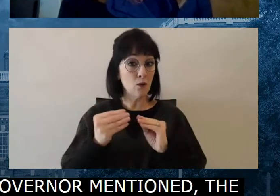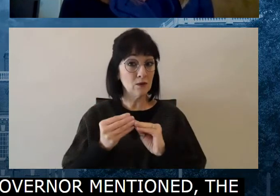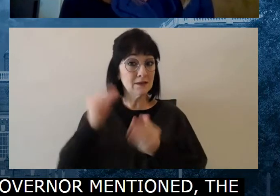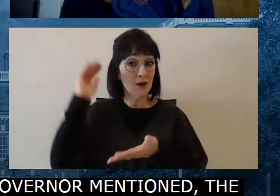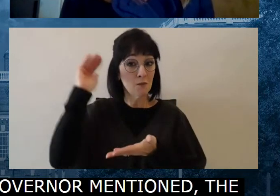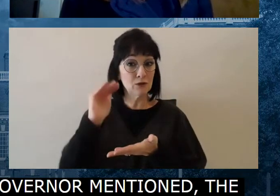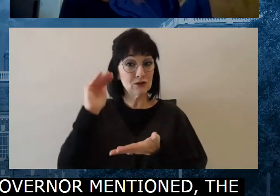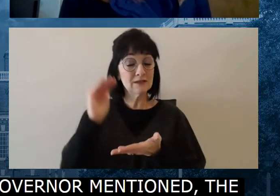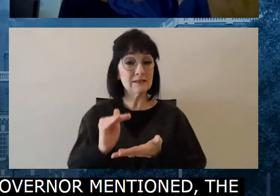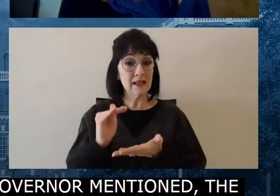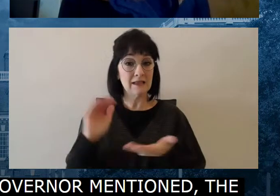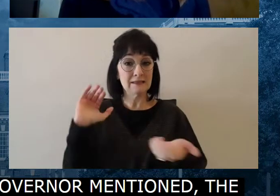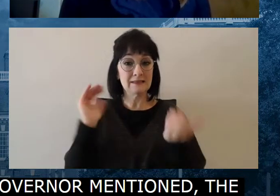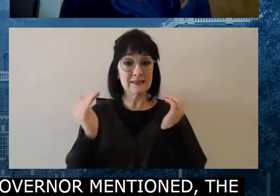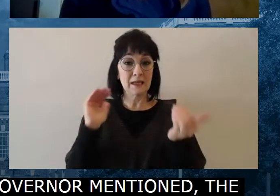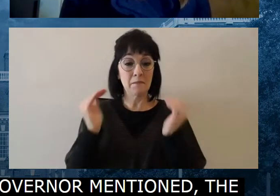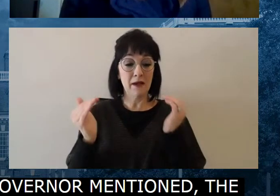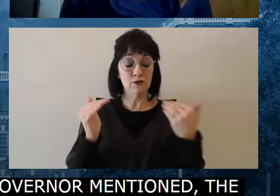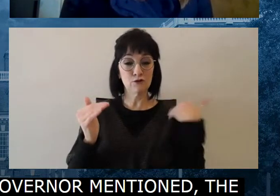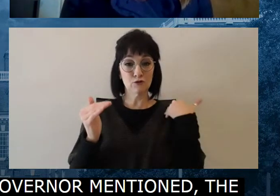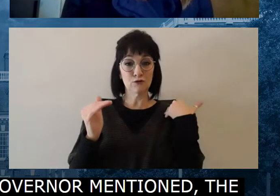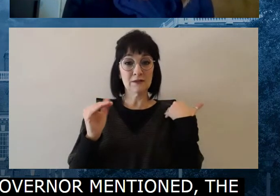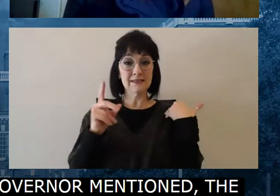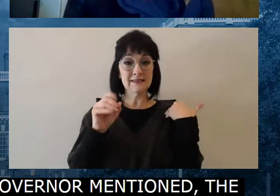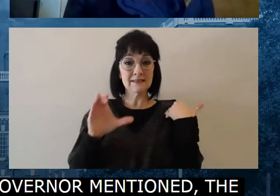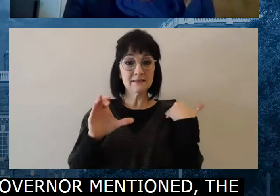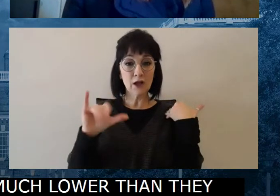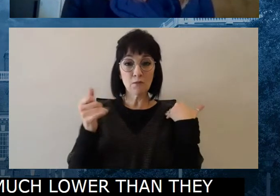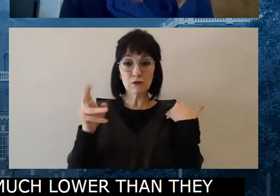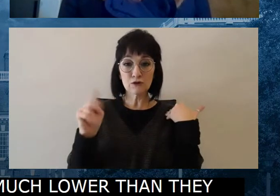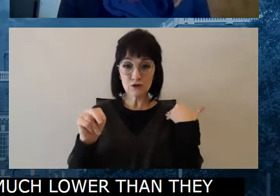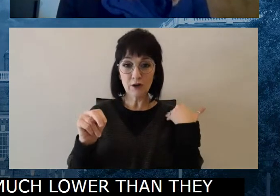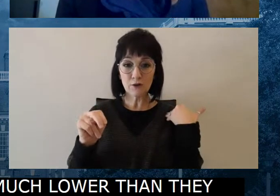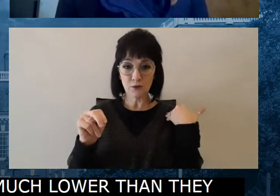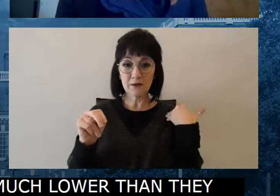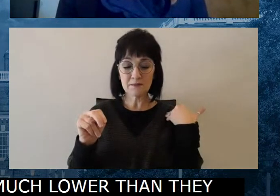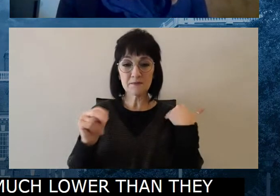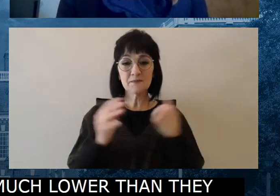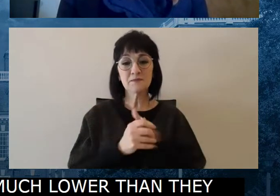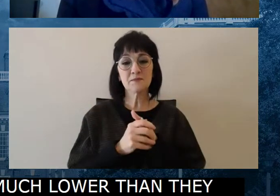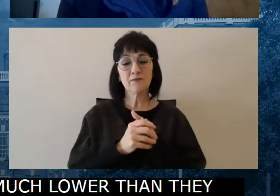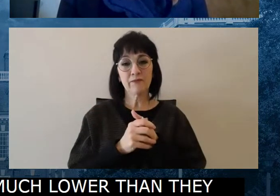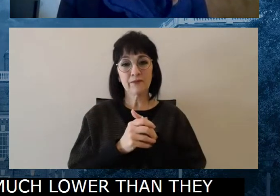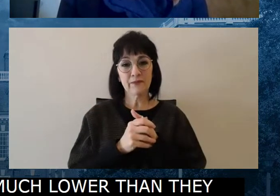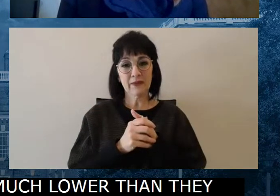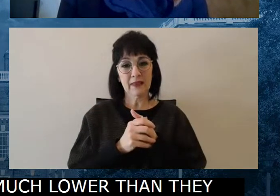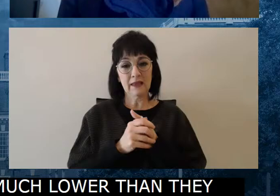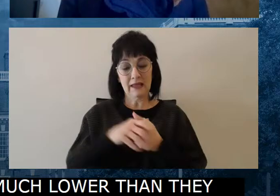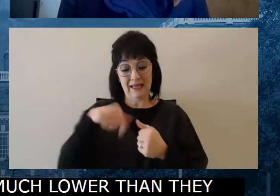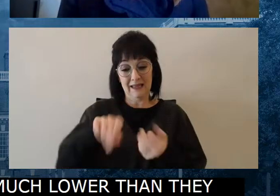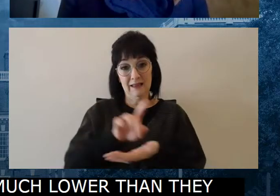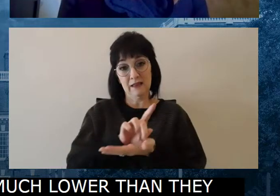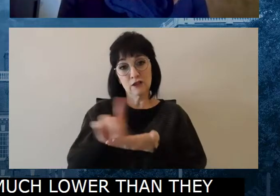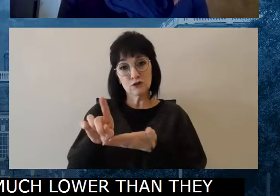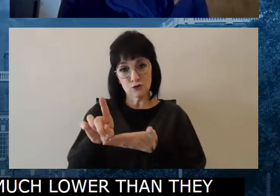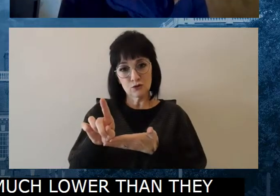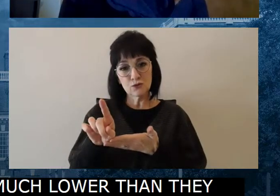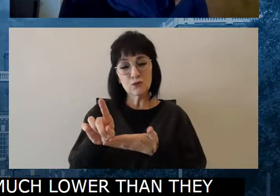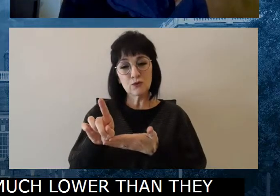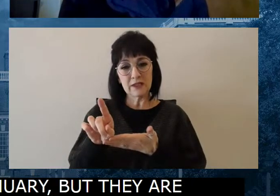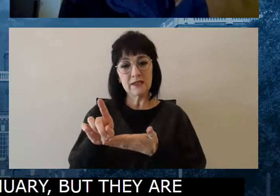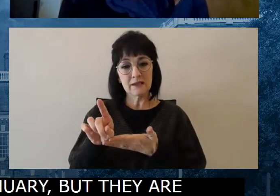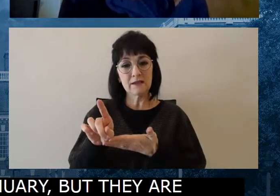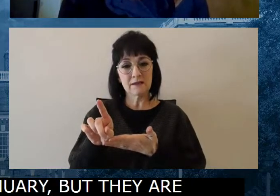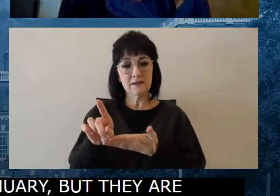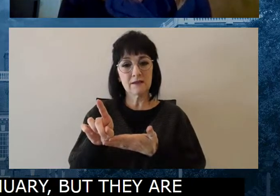and January, but they are leveling off a little bit. This week, we have actually